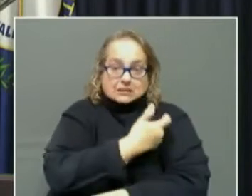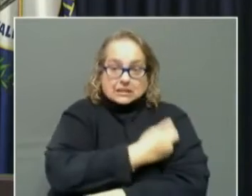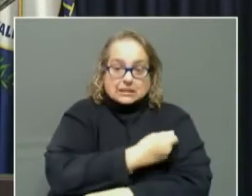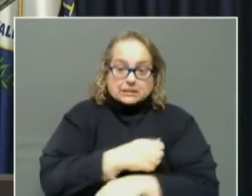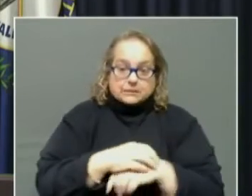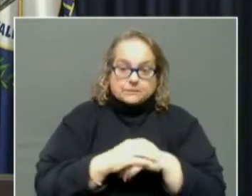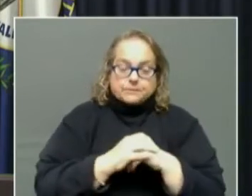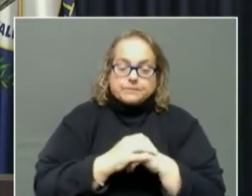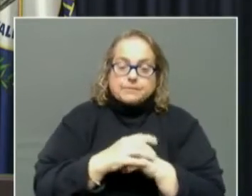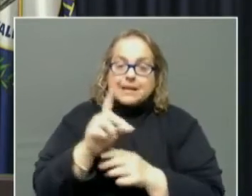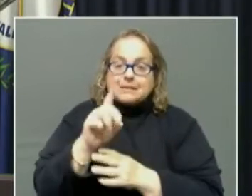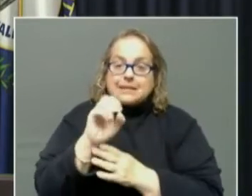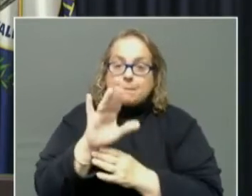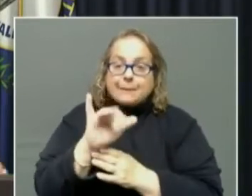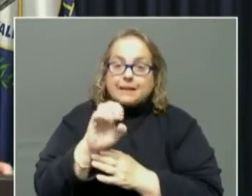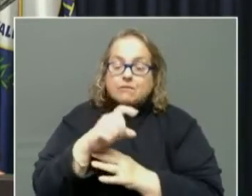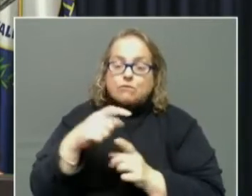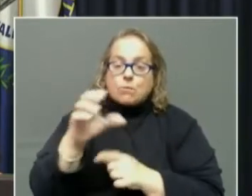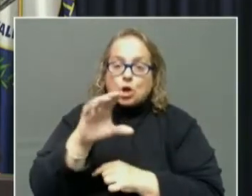from the Courier-Journal.